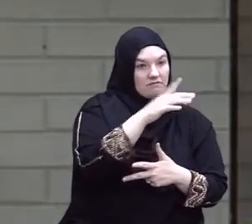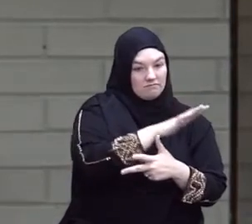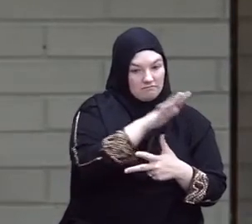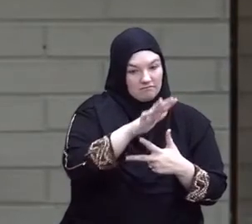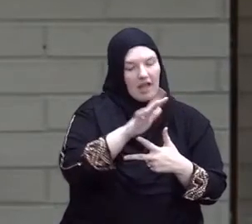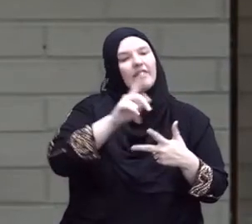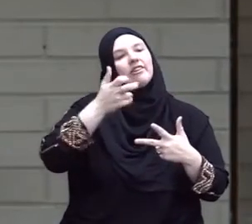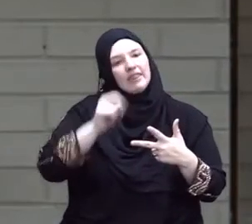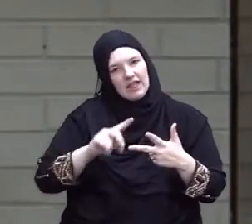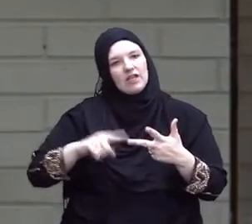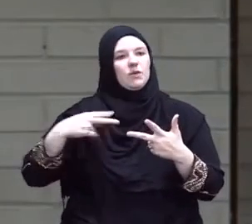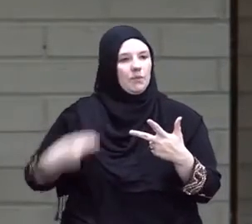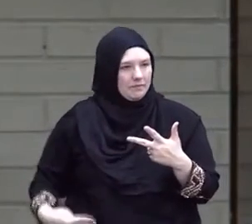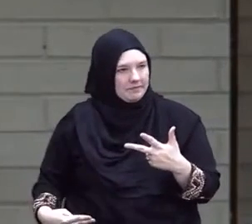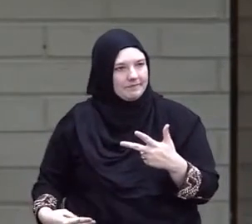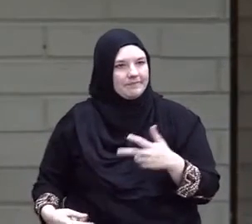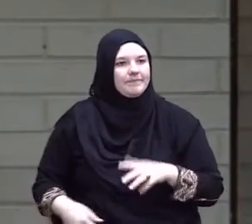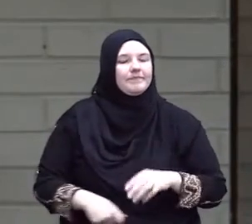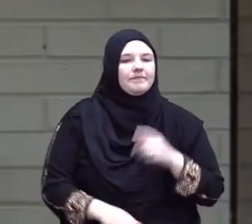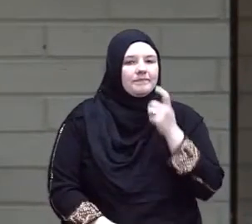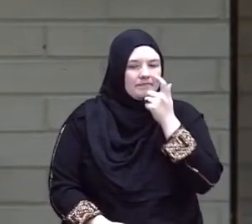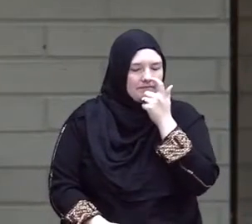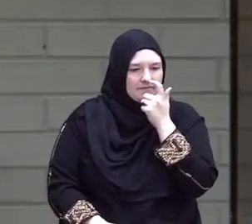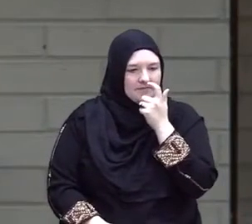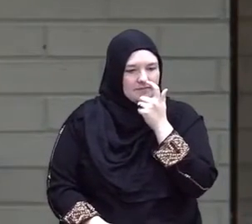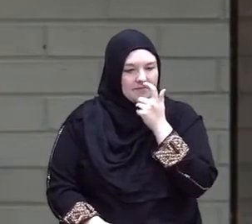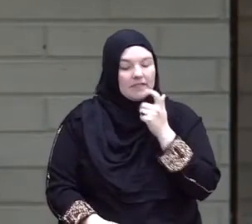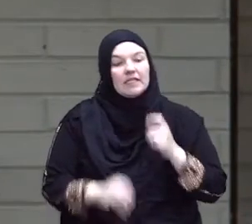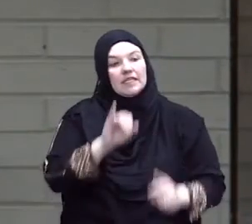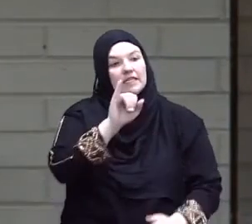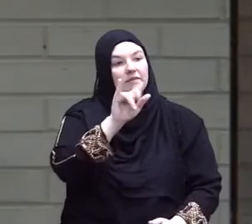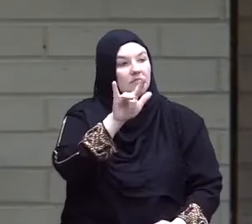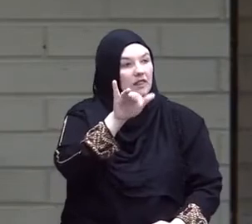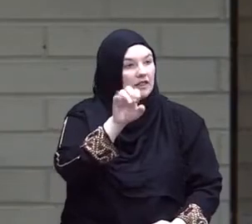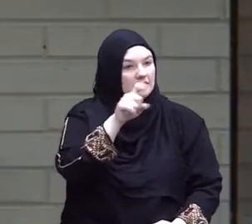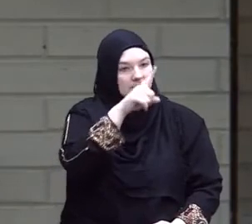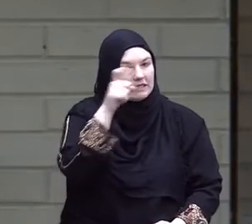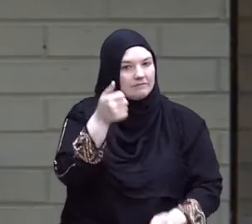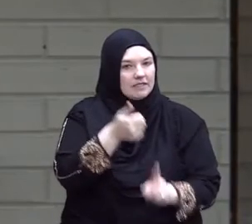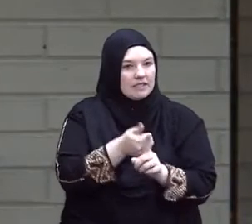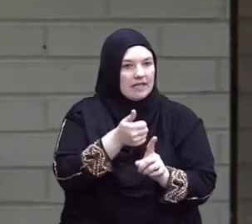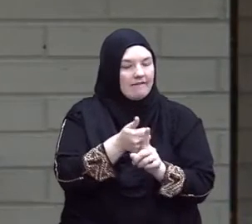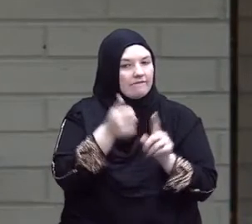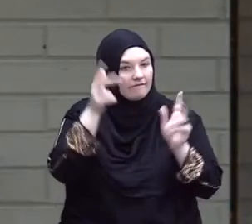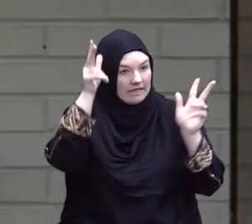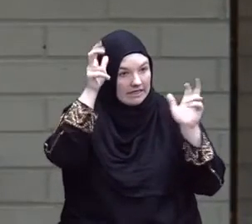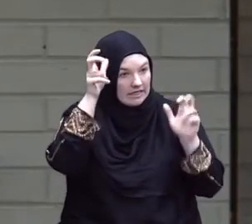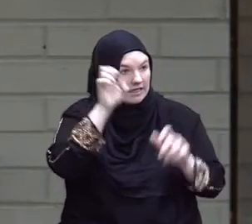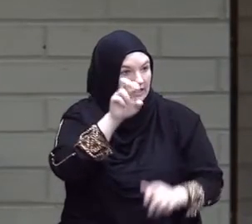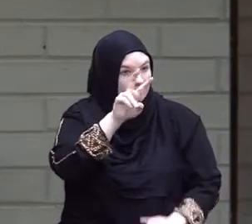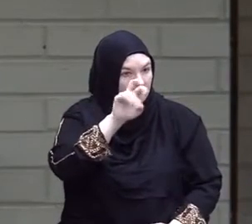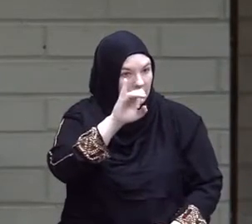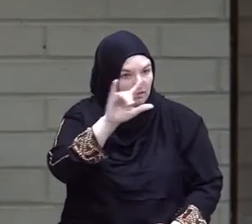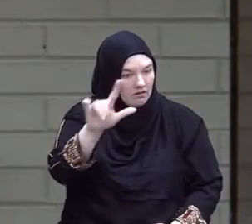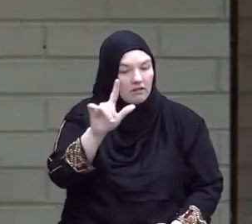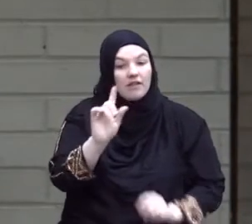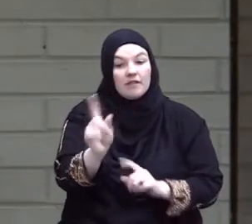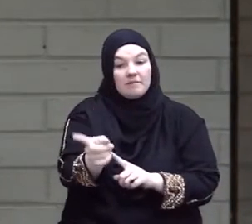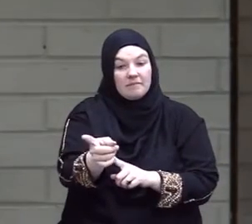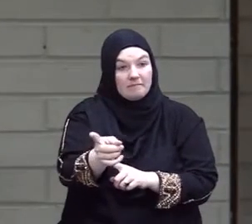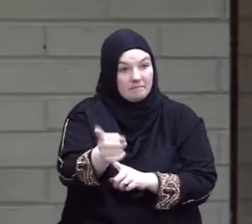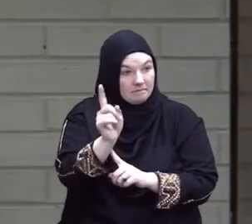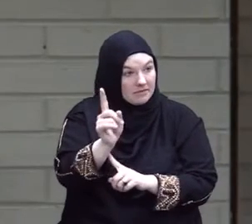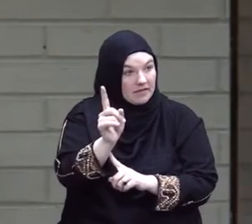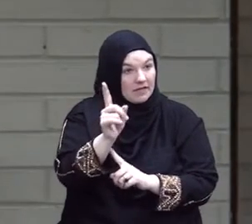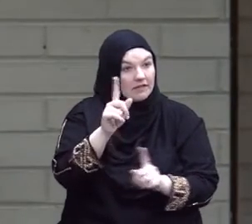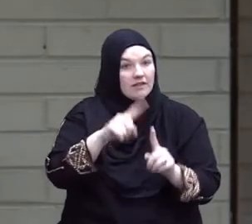came after. So Iblis, because he is evil, as